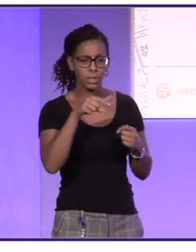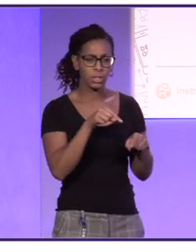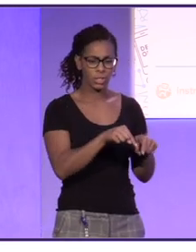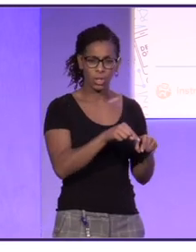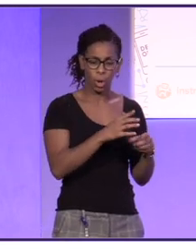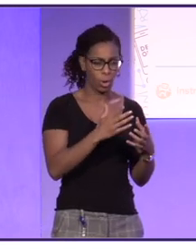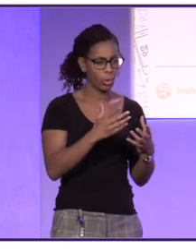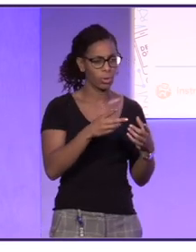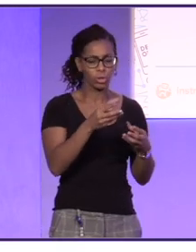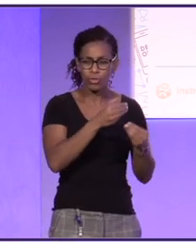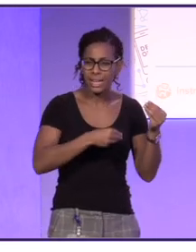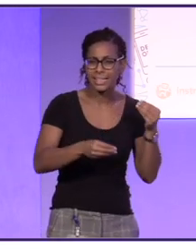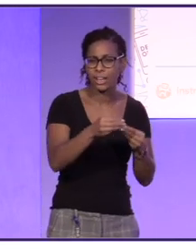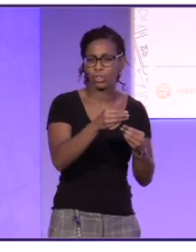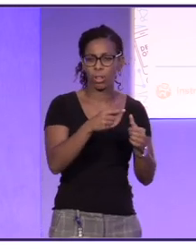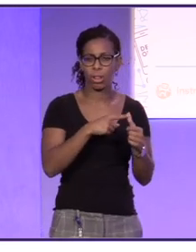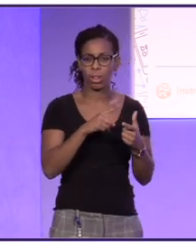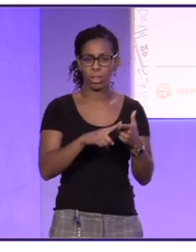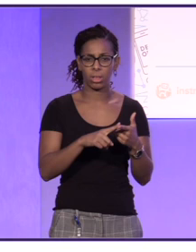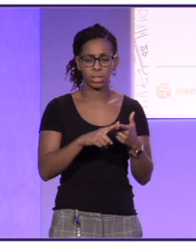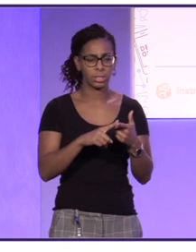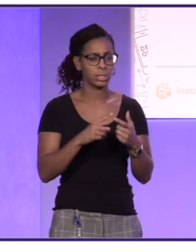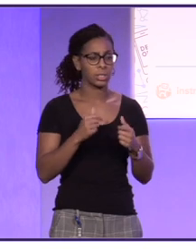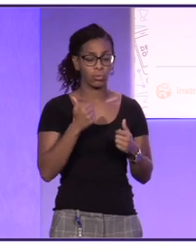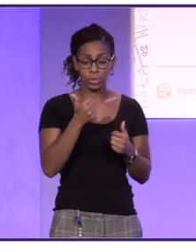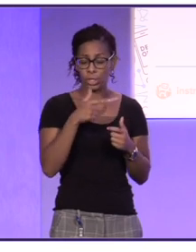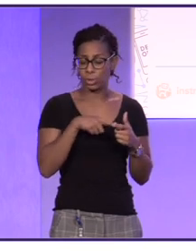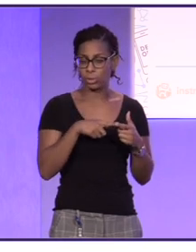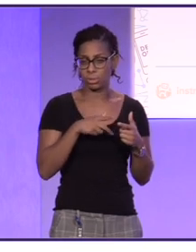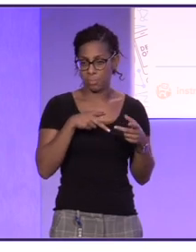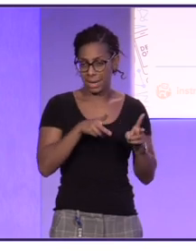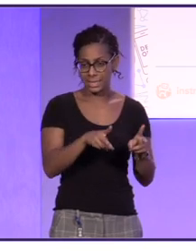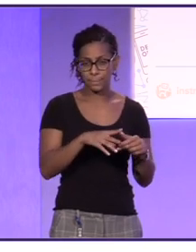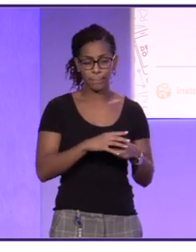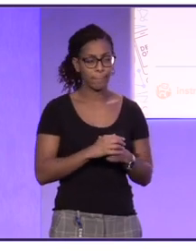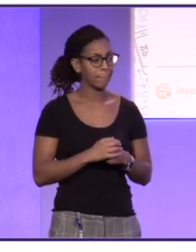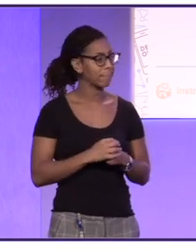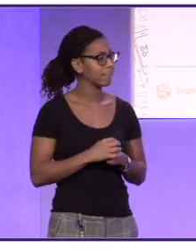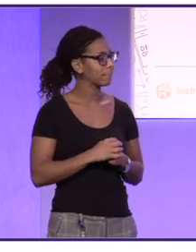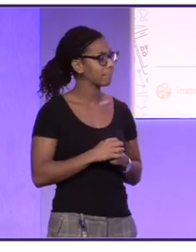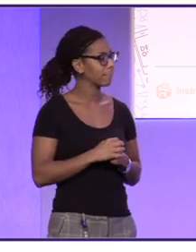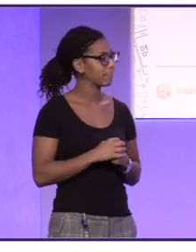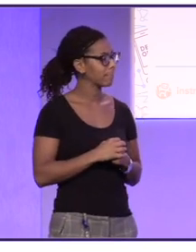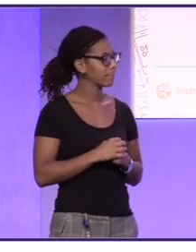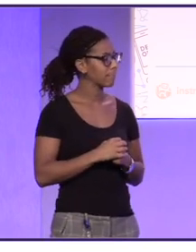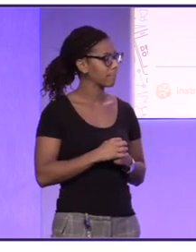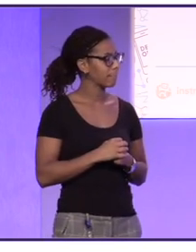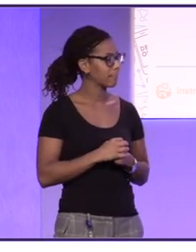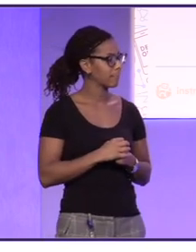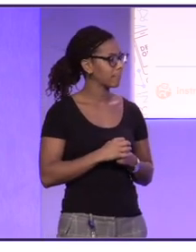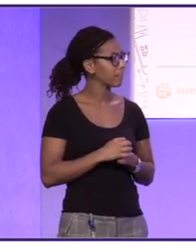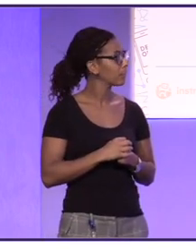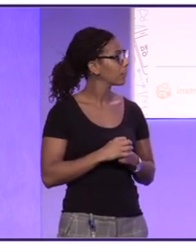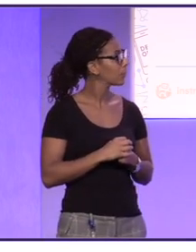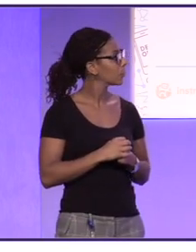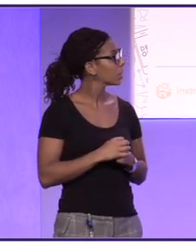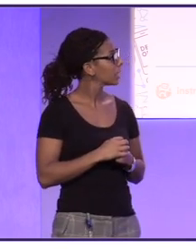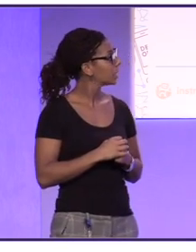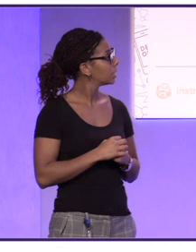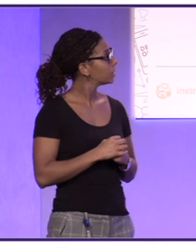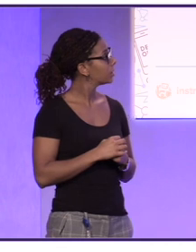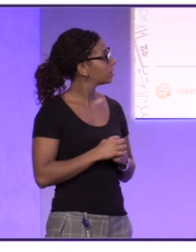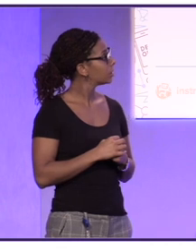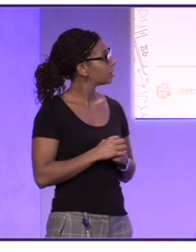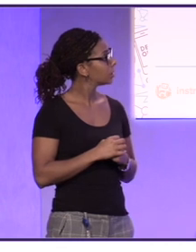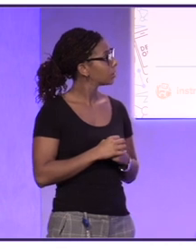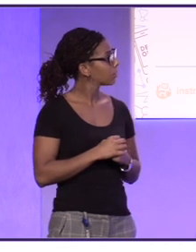is a good sort of mechanism. And most importantly, these things need to be thrown around to different places. So they need